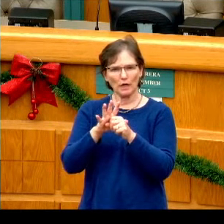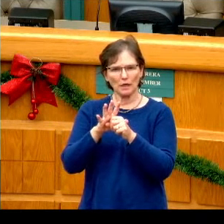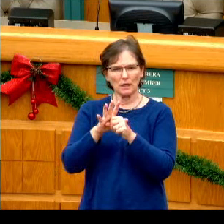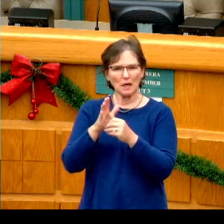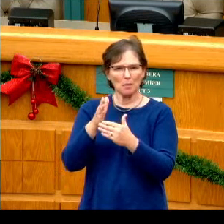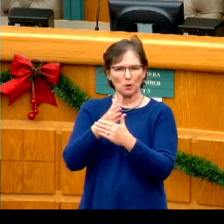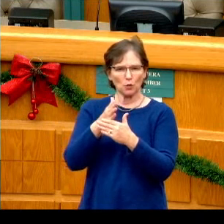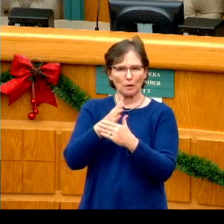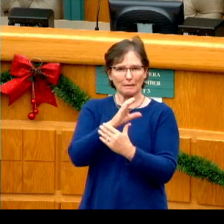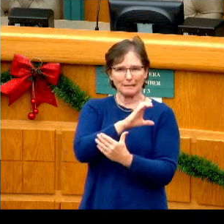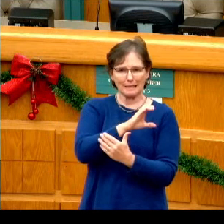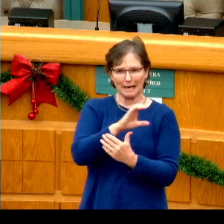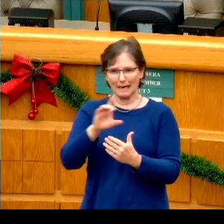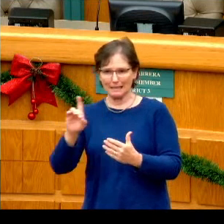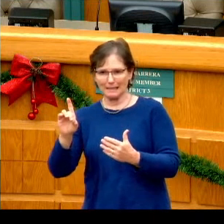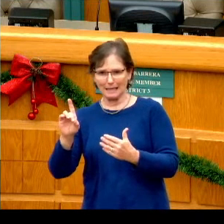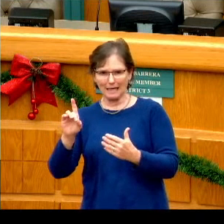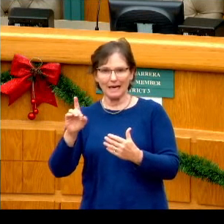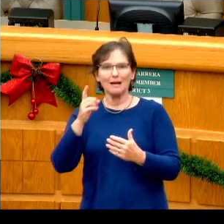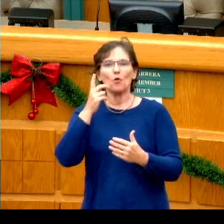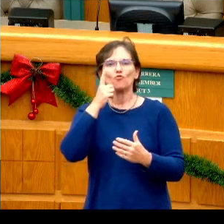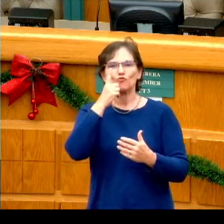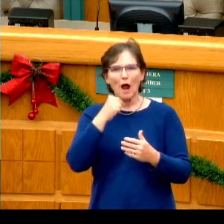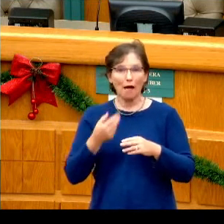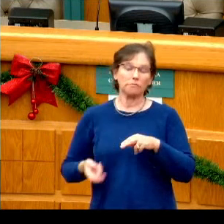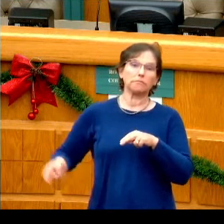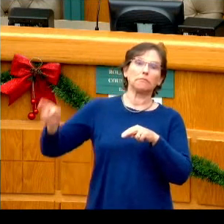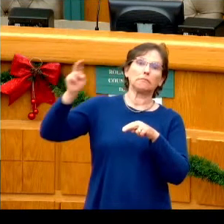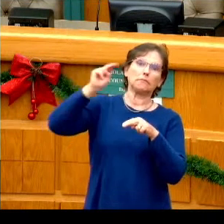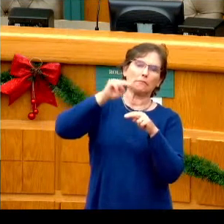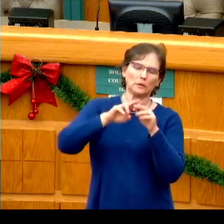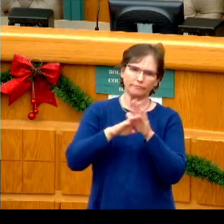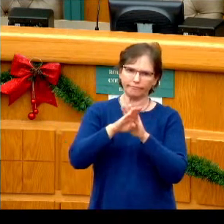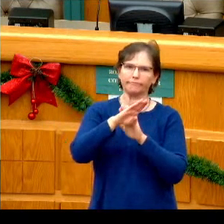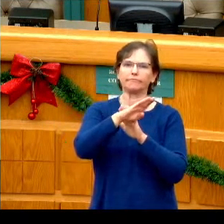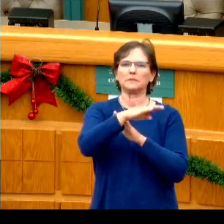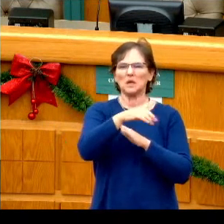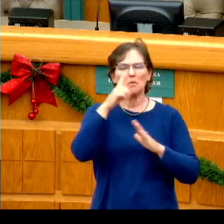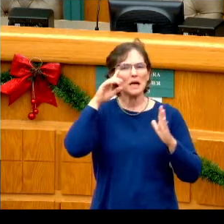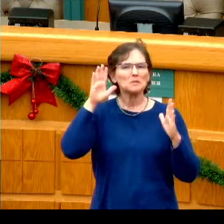just going up. And we expect that that upwards trend is going to continue.